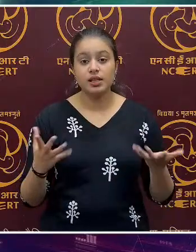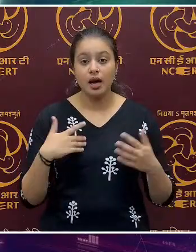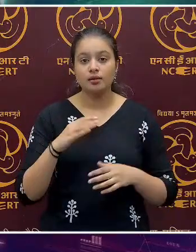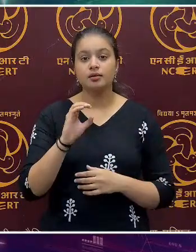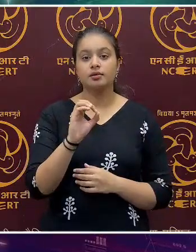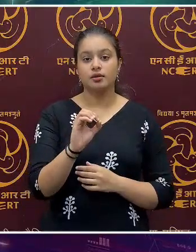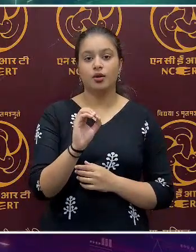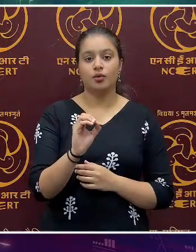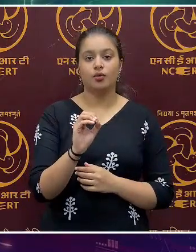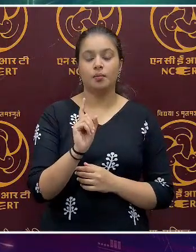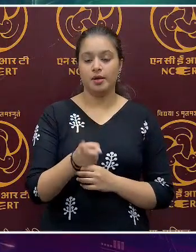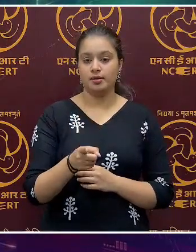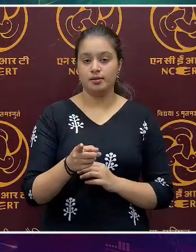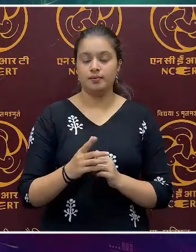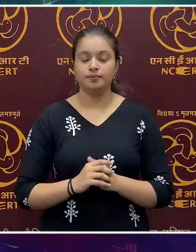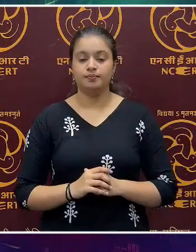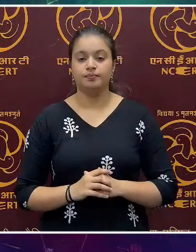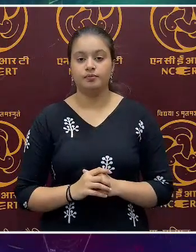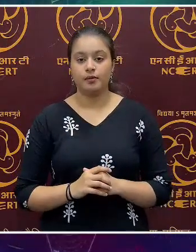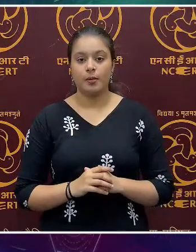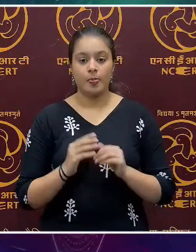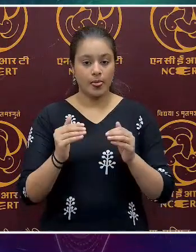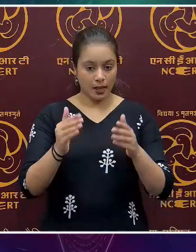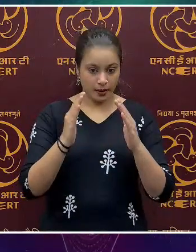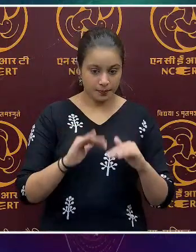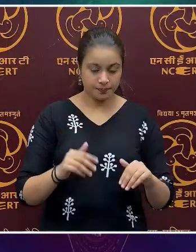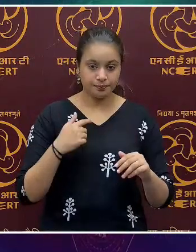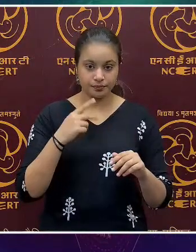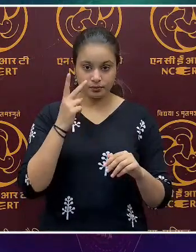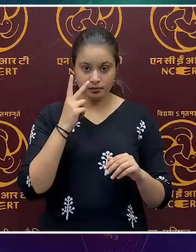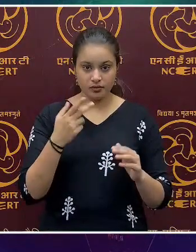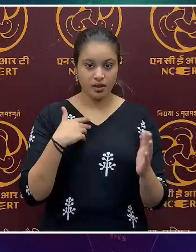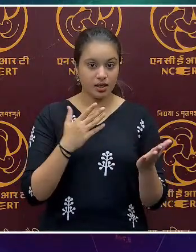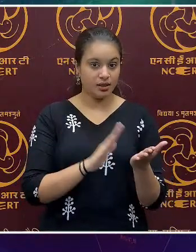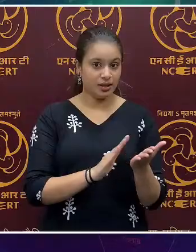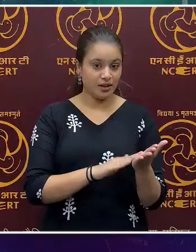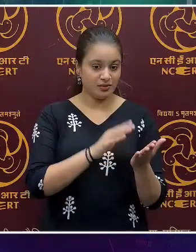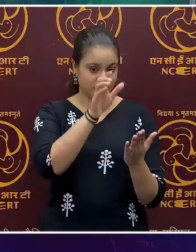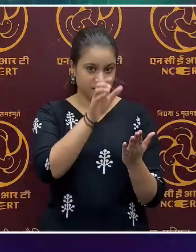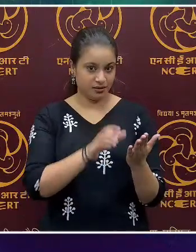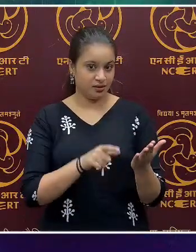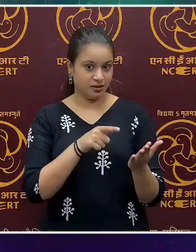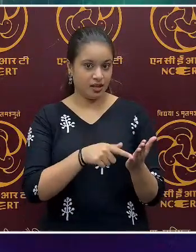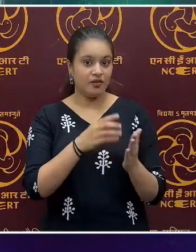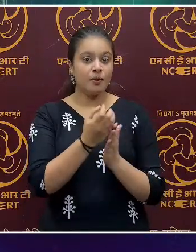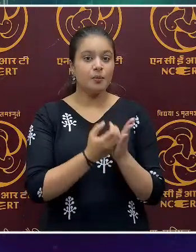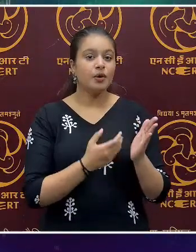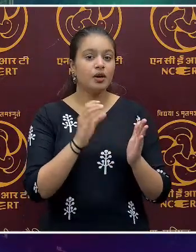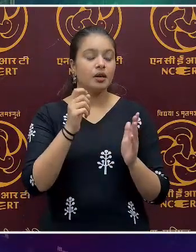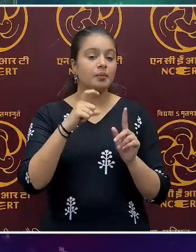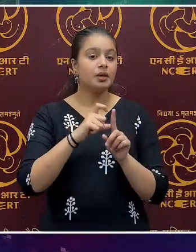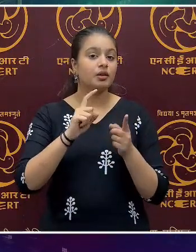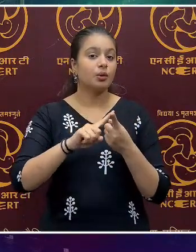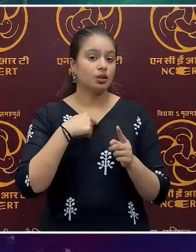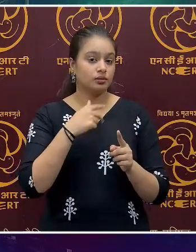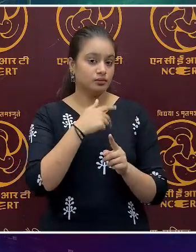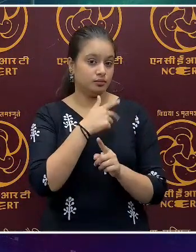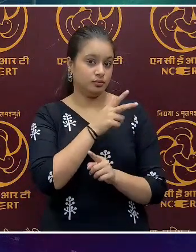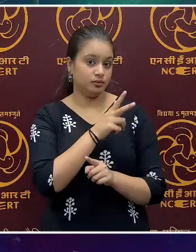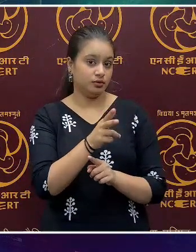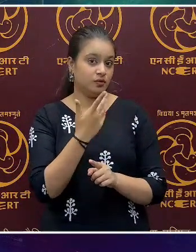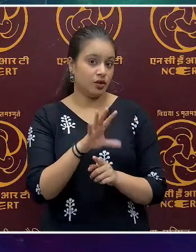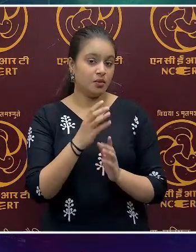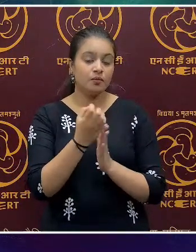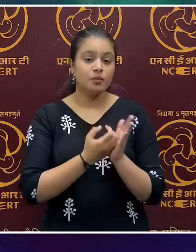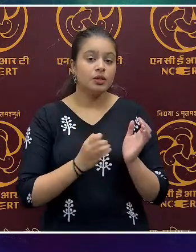0. So after that, you can see on the left side of the panel in the programming code, as I told you that the program